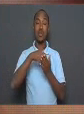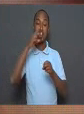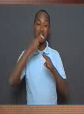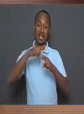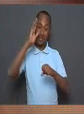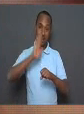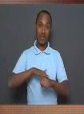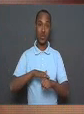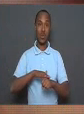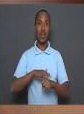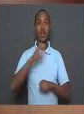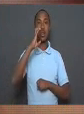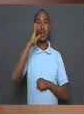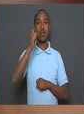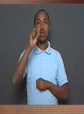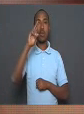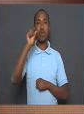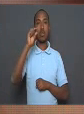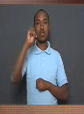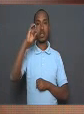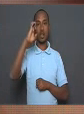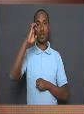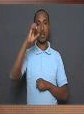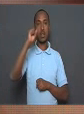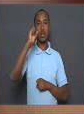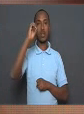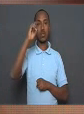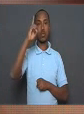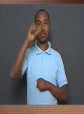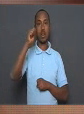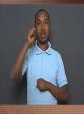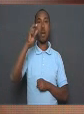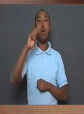to as caustic soda or lye.